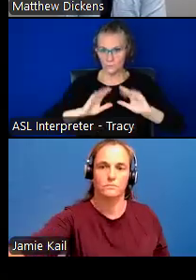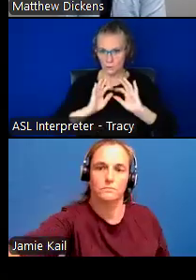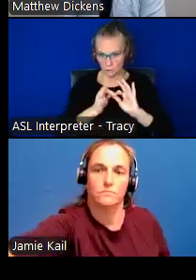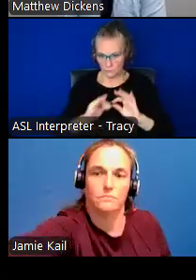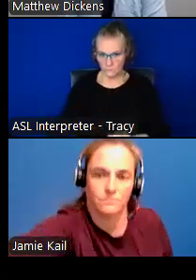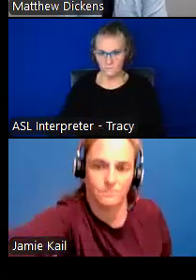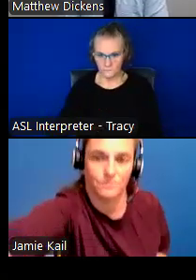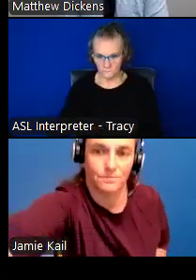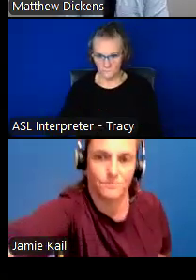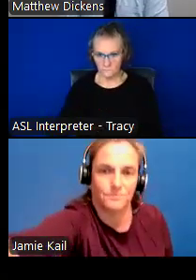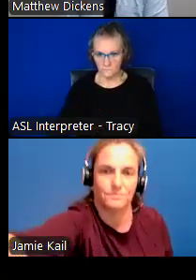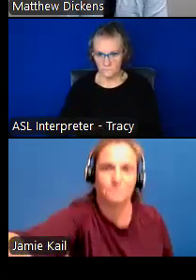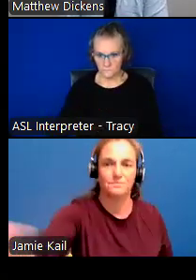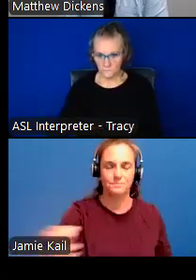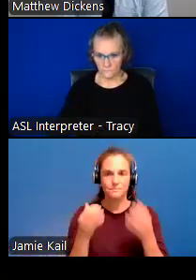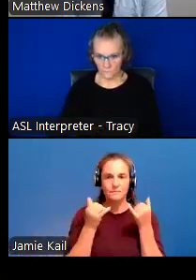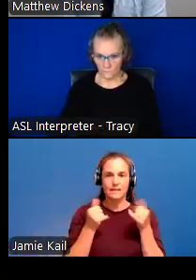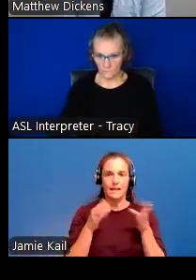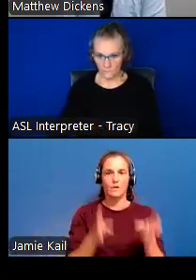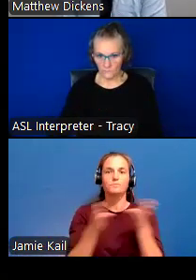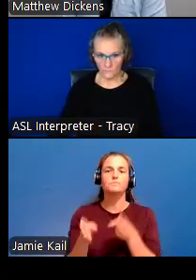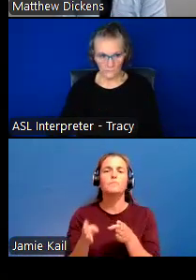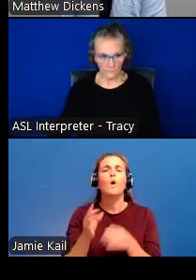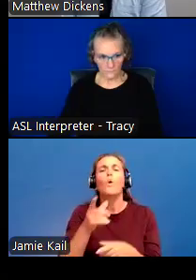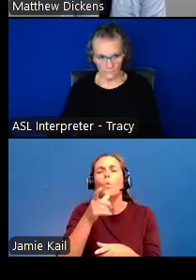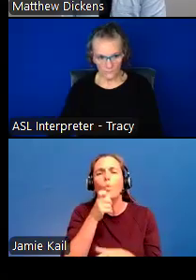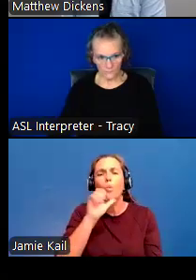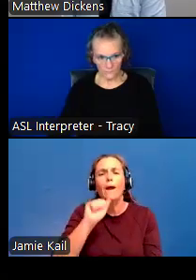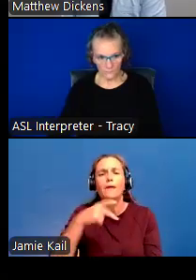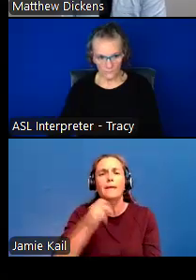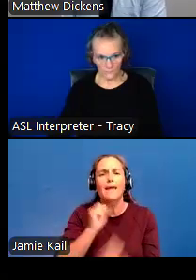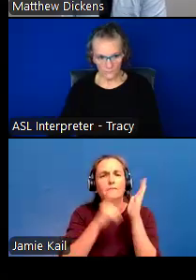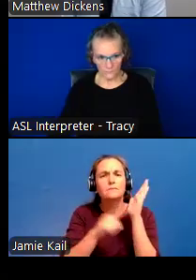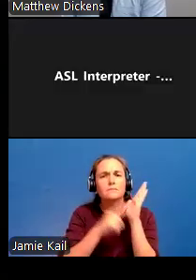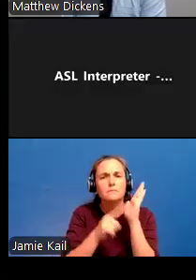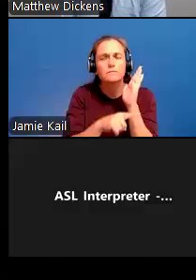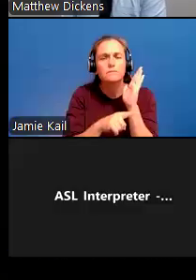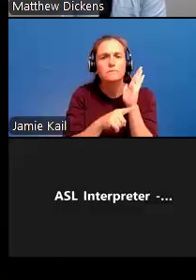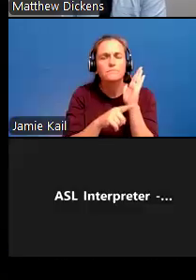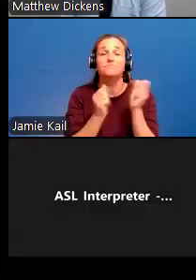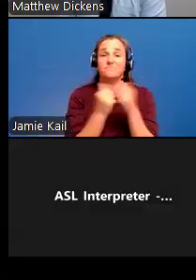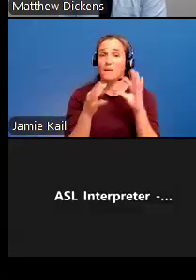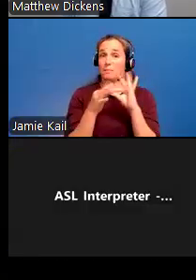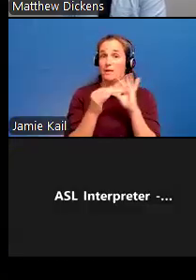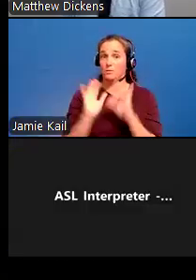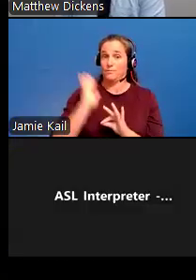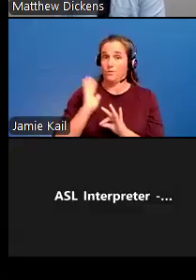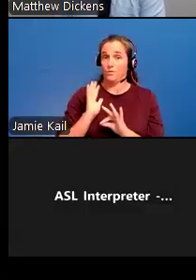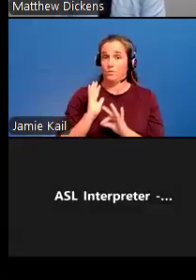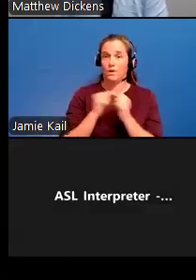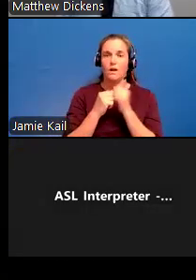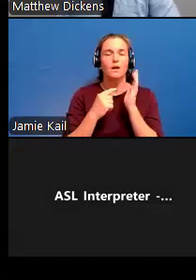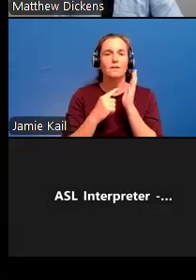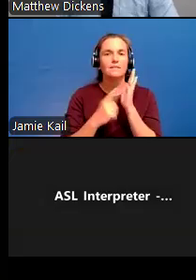So now we'll move into talking about who APS investigates, right? As mentioned earlier, sometimes there is